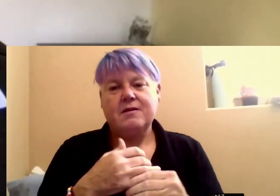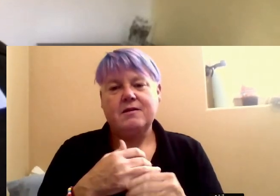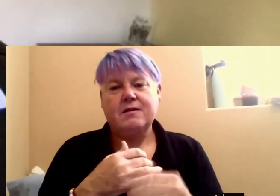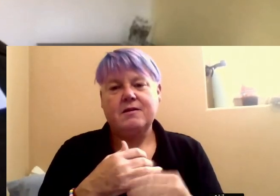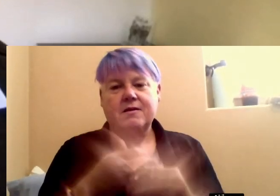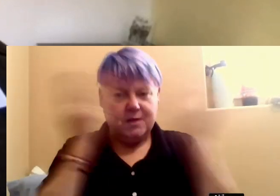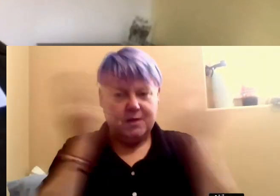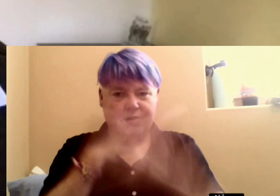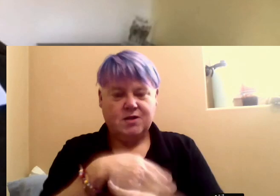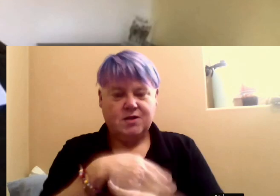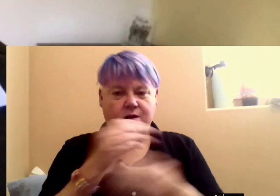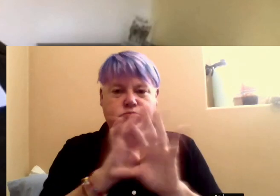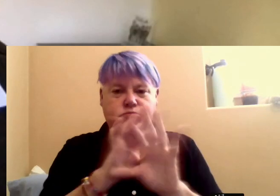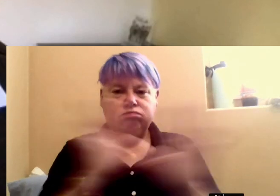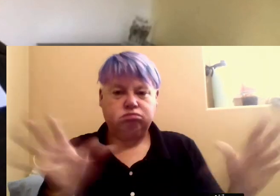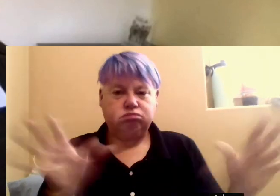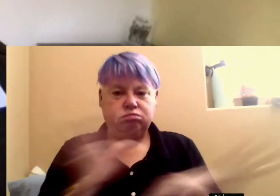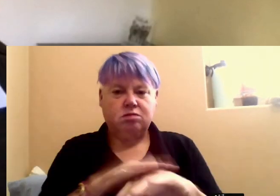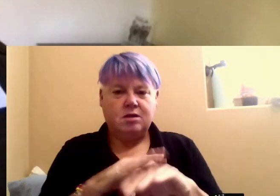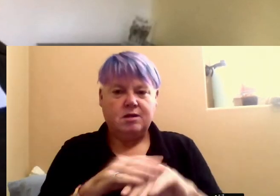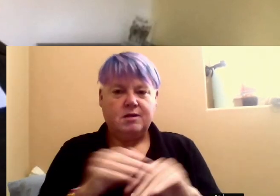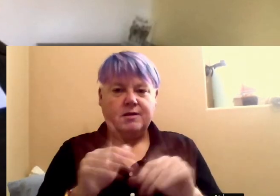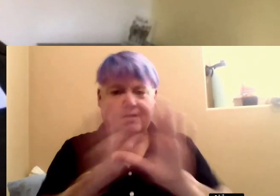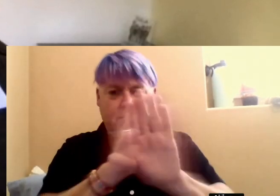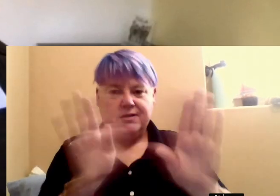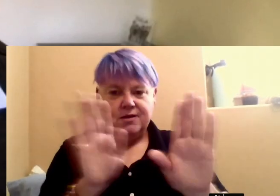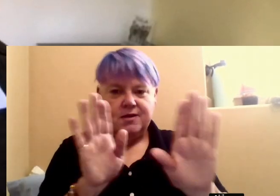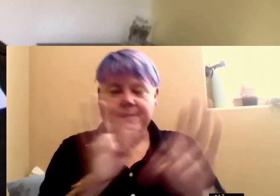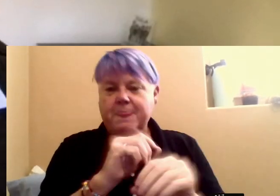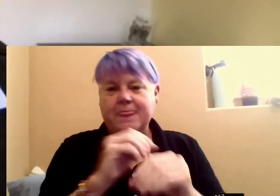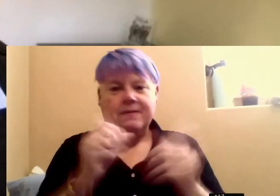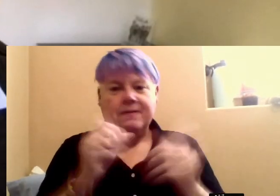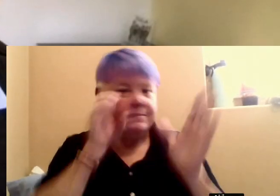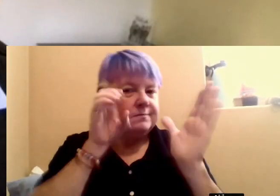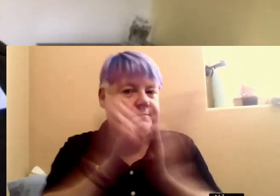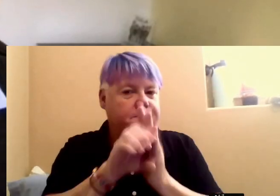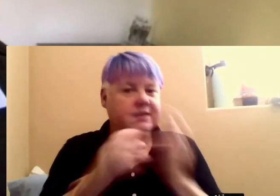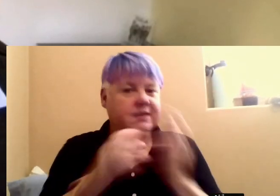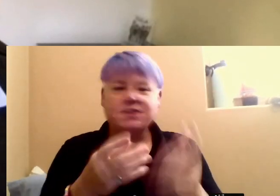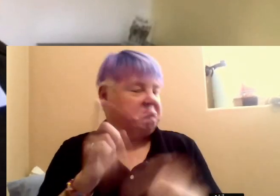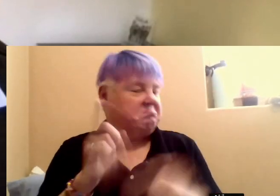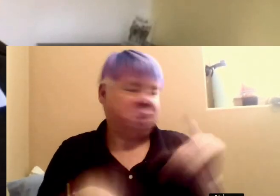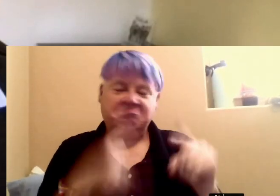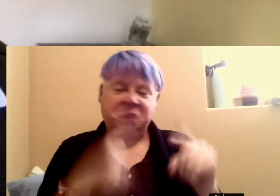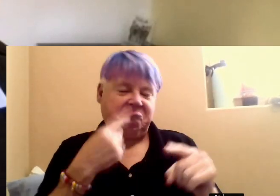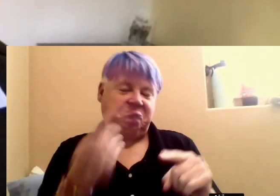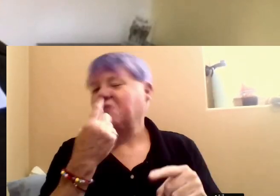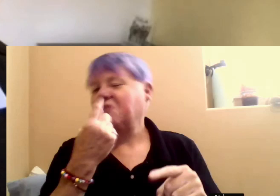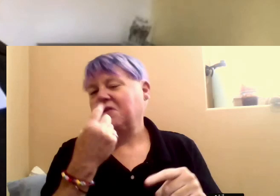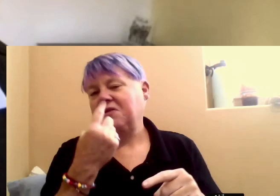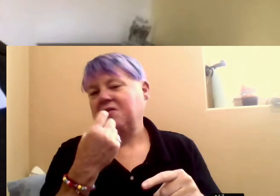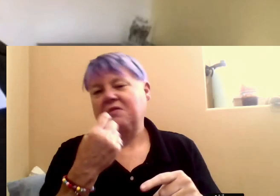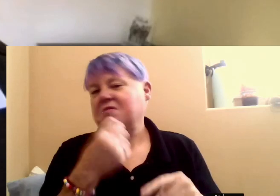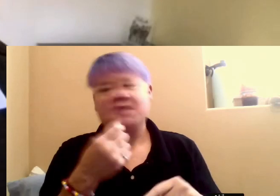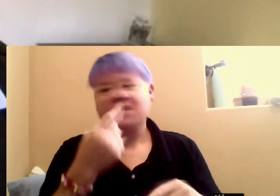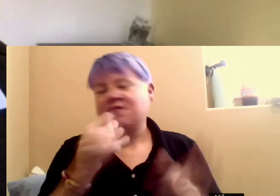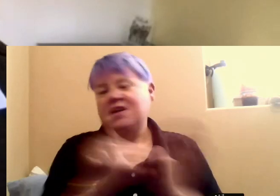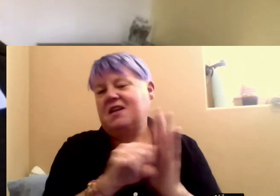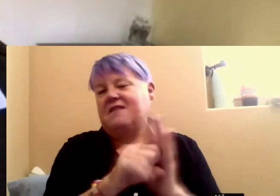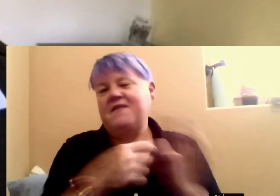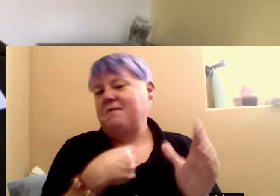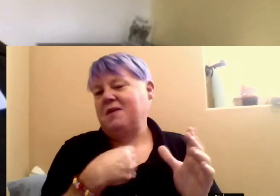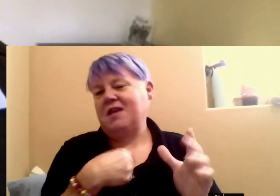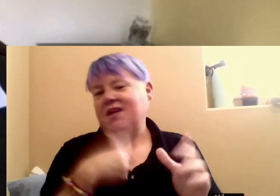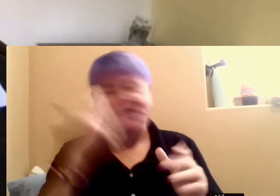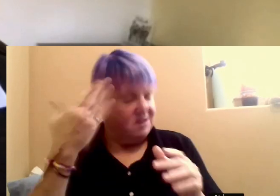on the screen. The family thought the surveillance would be a deterrent, but it wasn't. There's no way to identify me, no way to know who